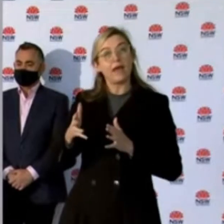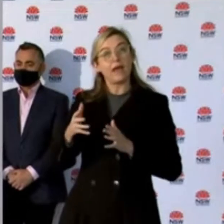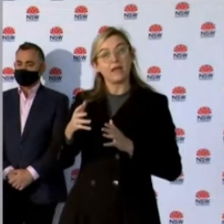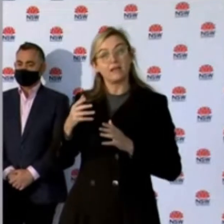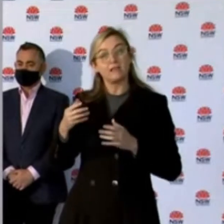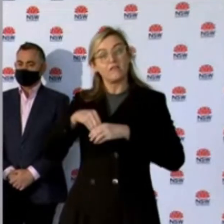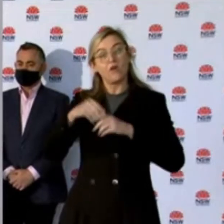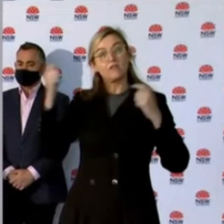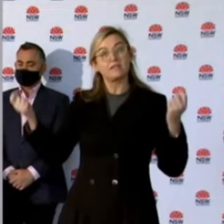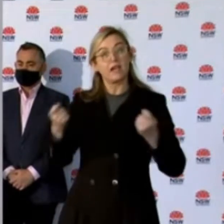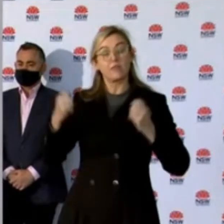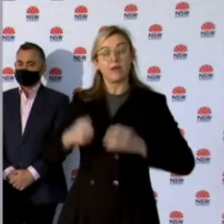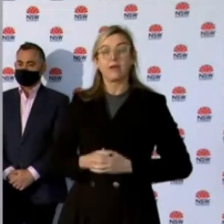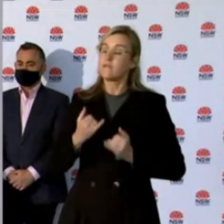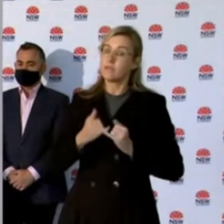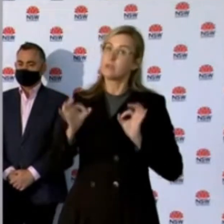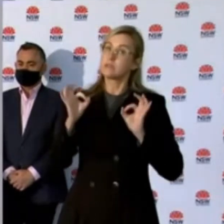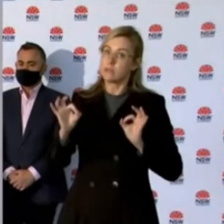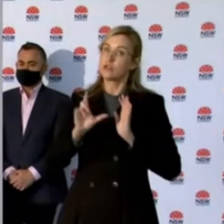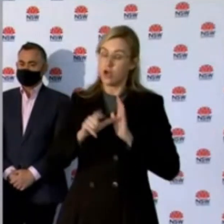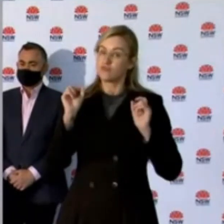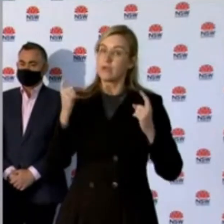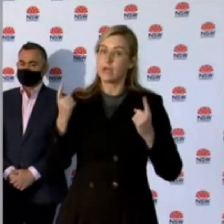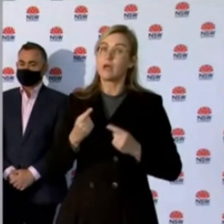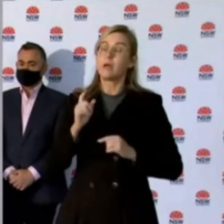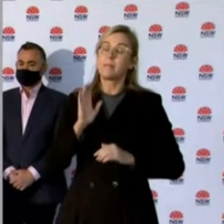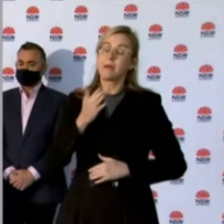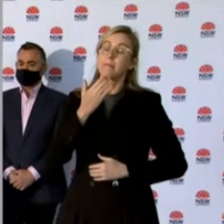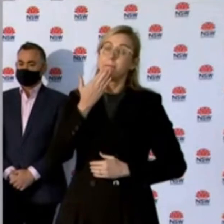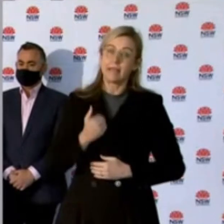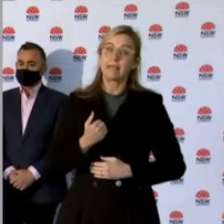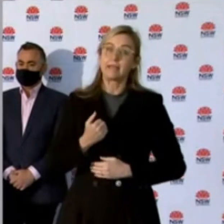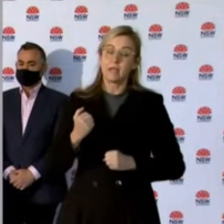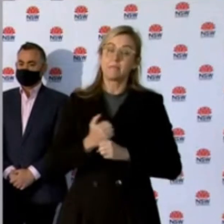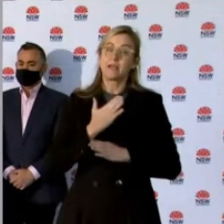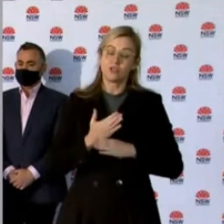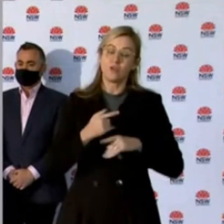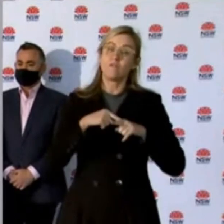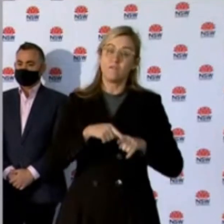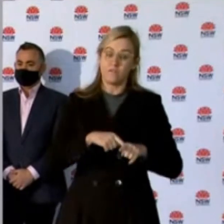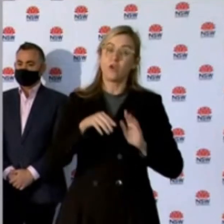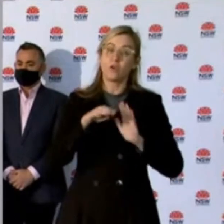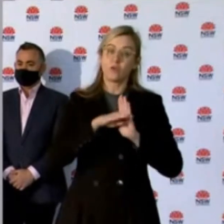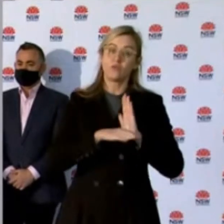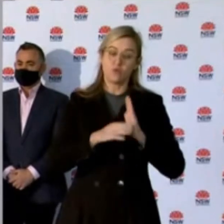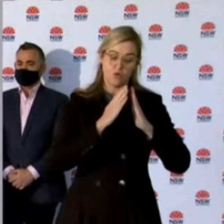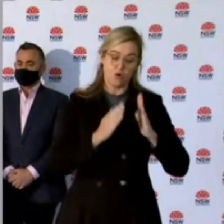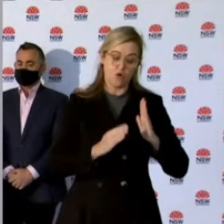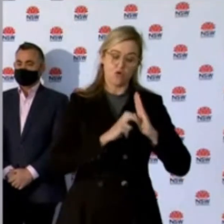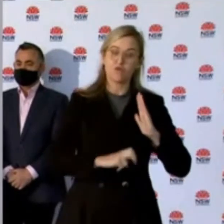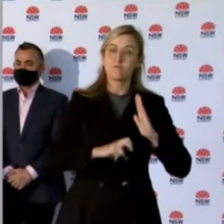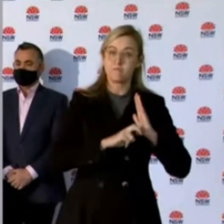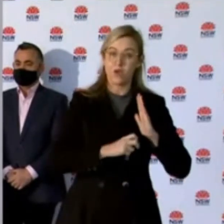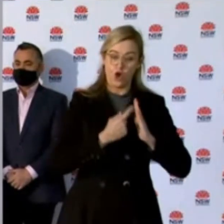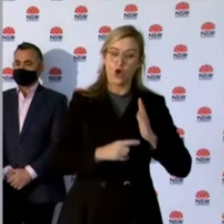important time, but we do ask for you to ensure that you do comply with the requirements to